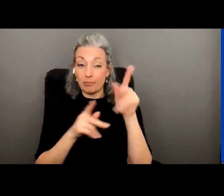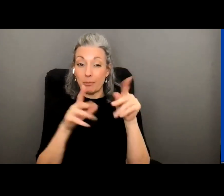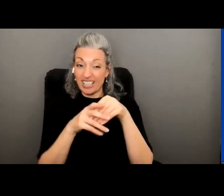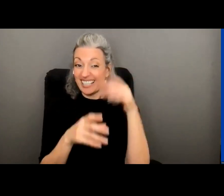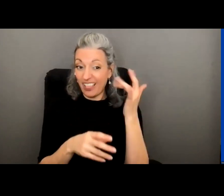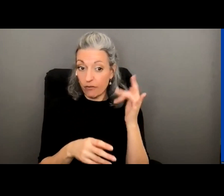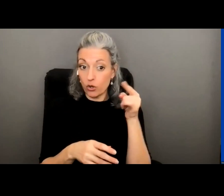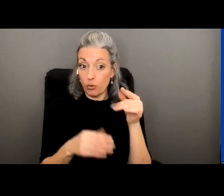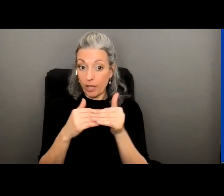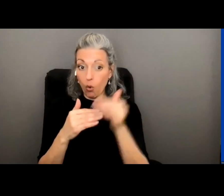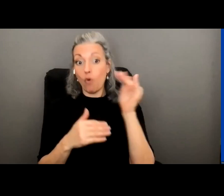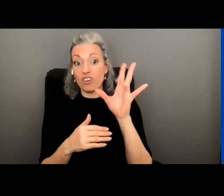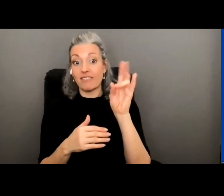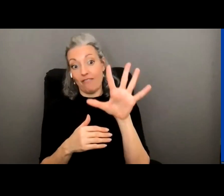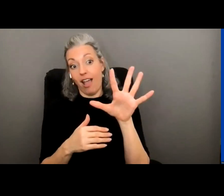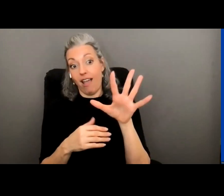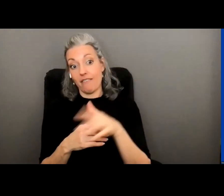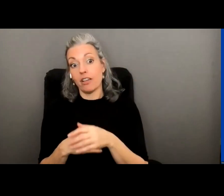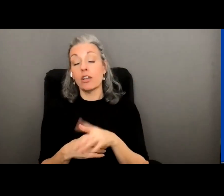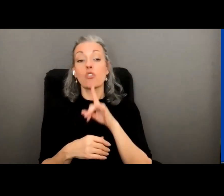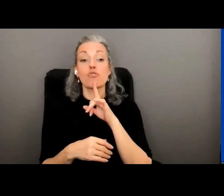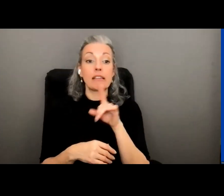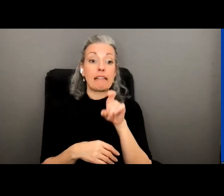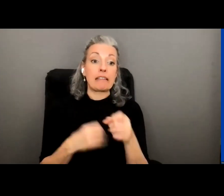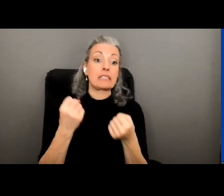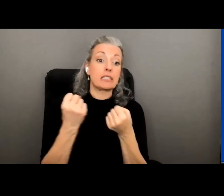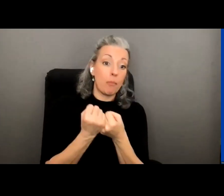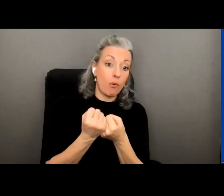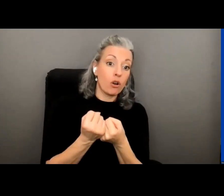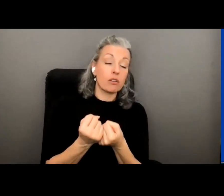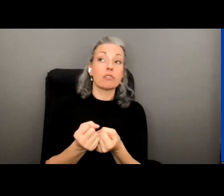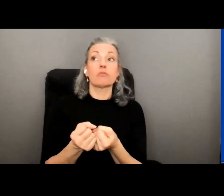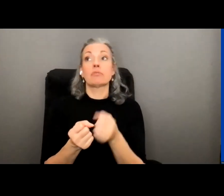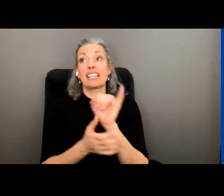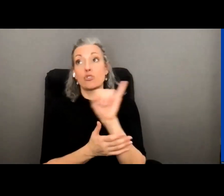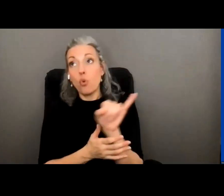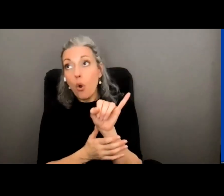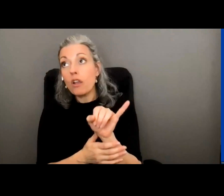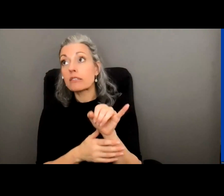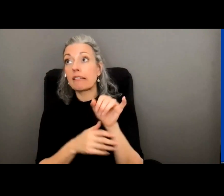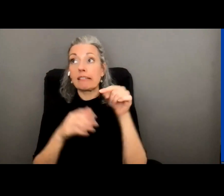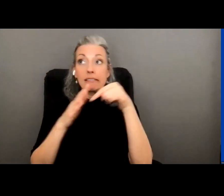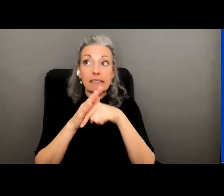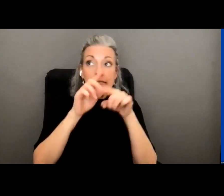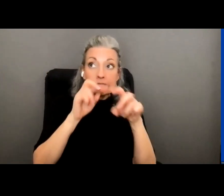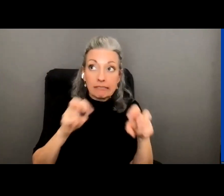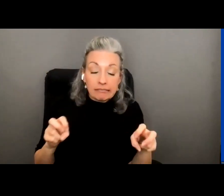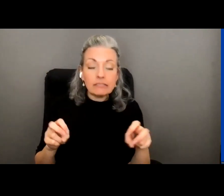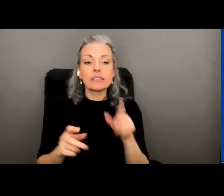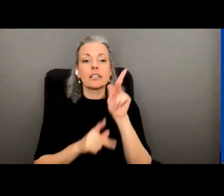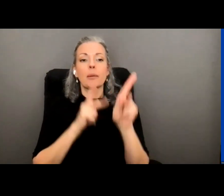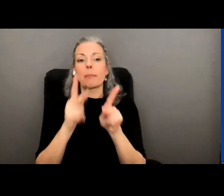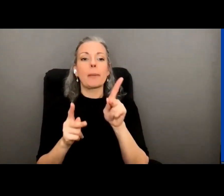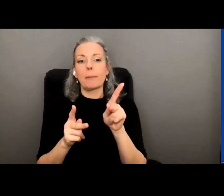need a system that can support more medical complexity, people who have depleted